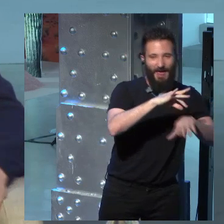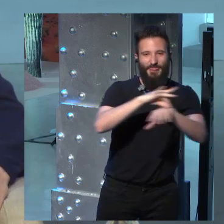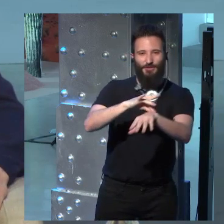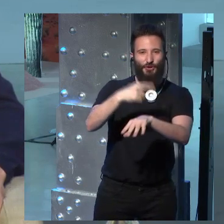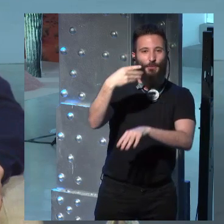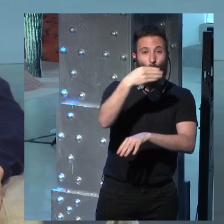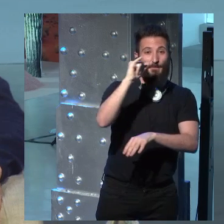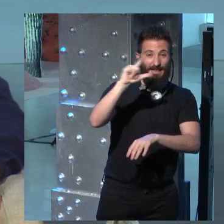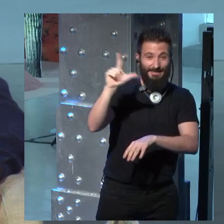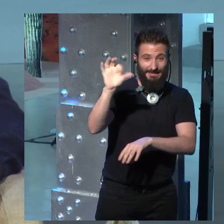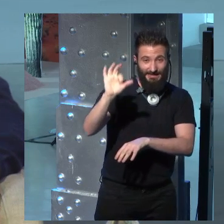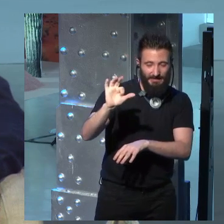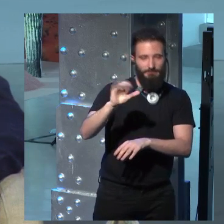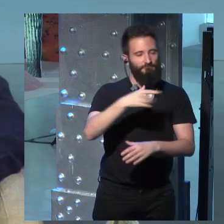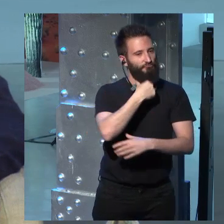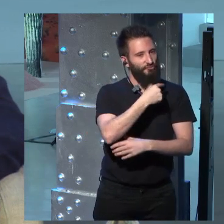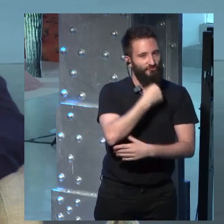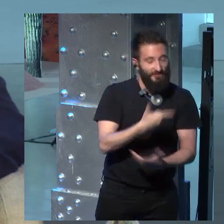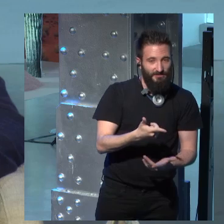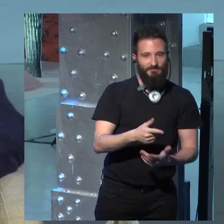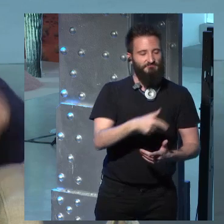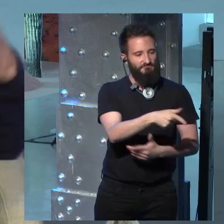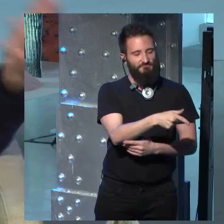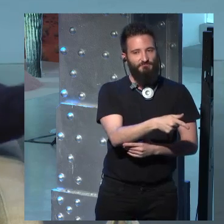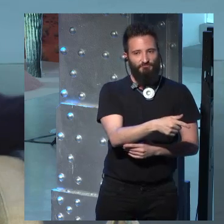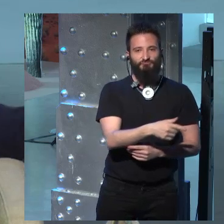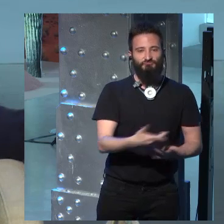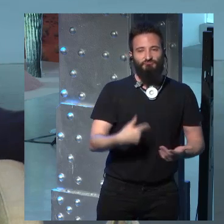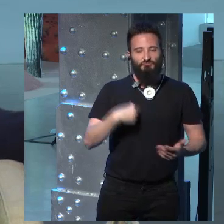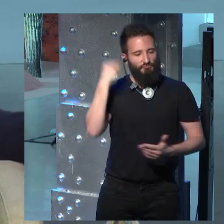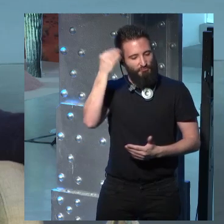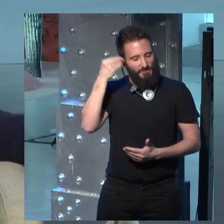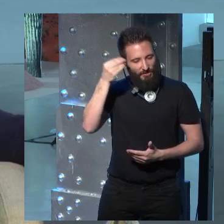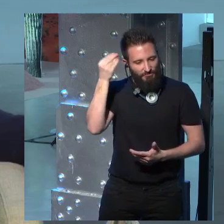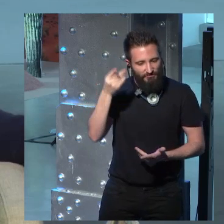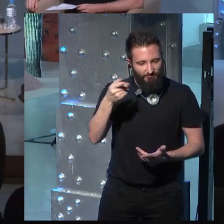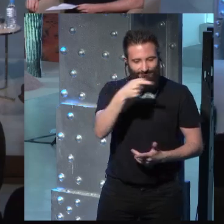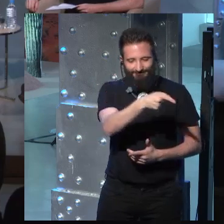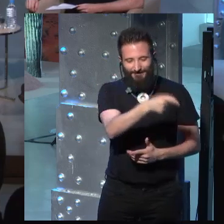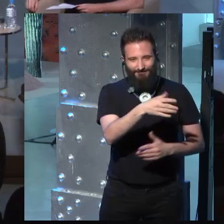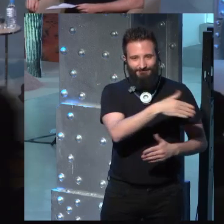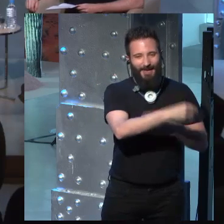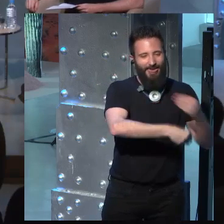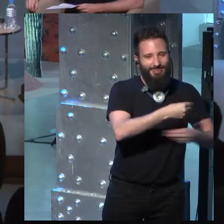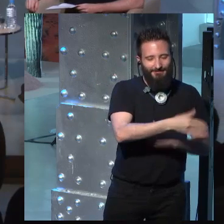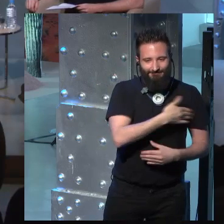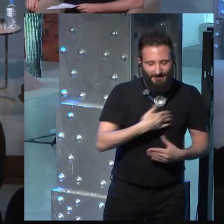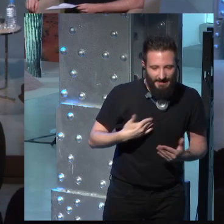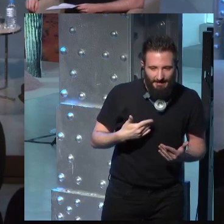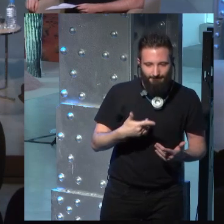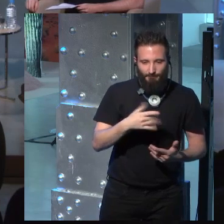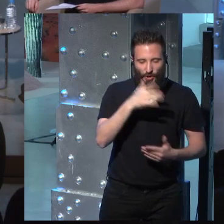was a part of it as well. And I think that one of the things that these guys love to do, and I've gotten to know them over these years,